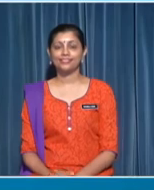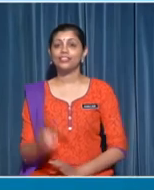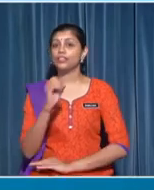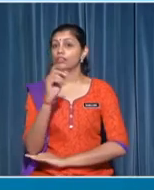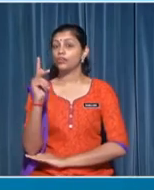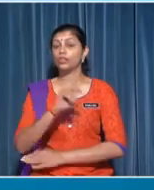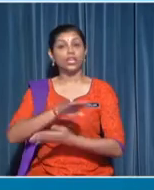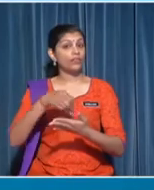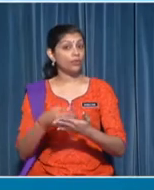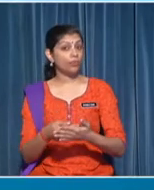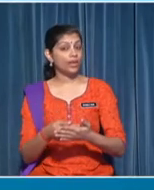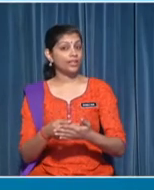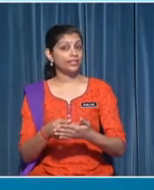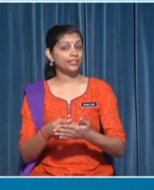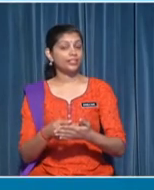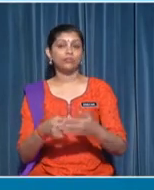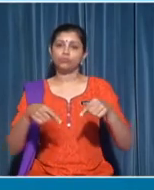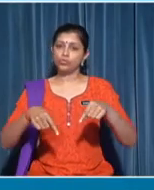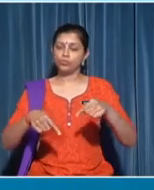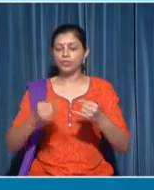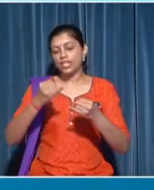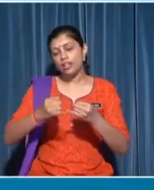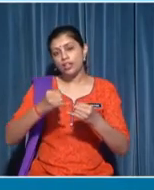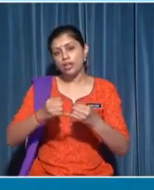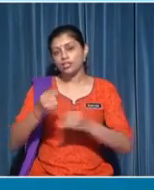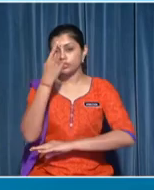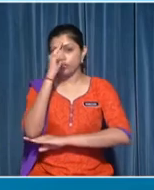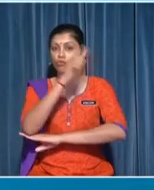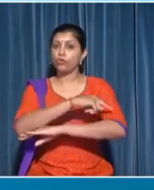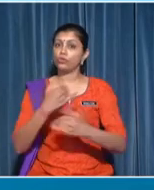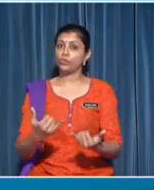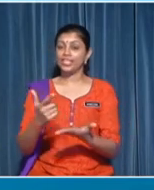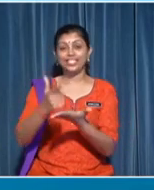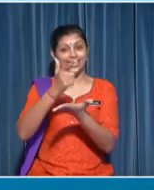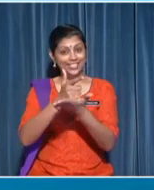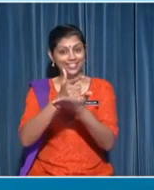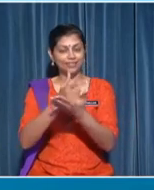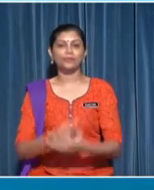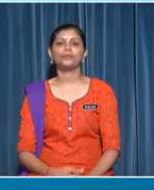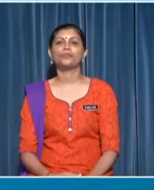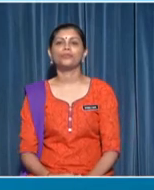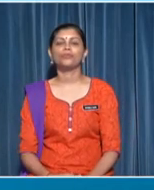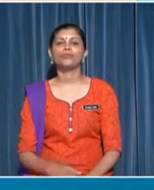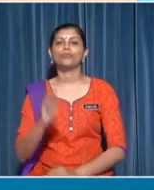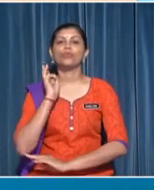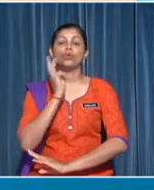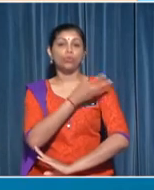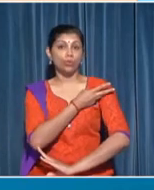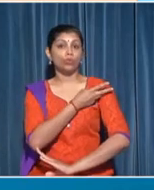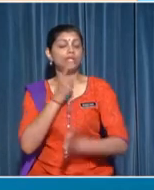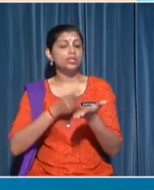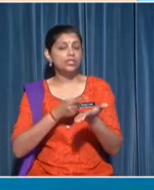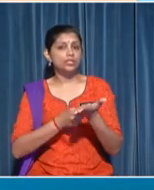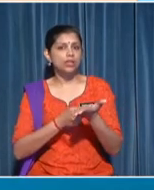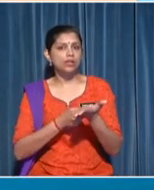Okay, everyone, this will be the last segment for today's lesson. We will discuss a few